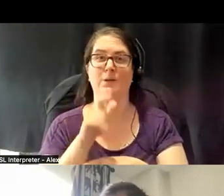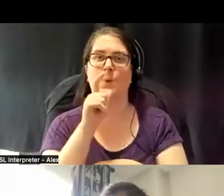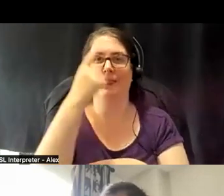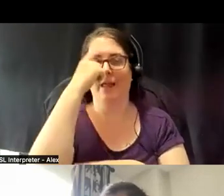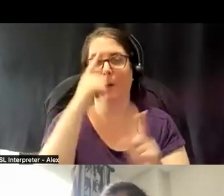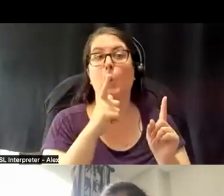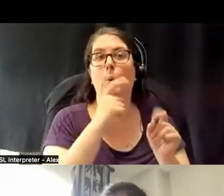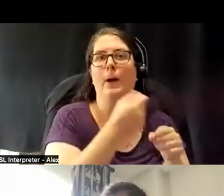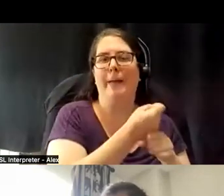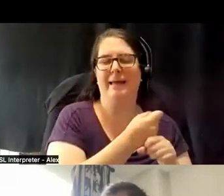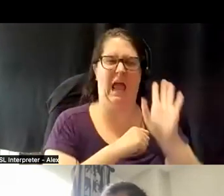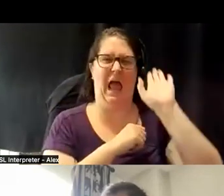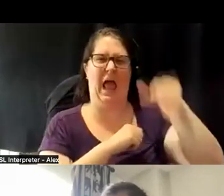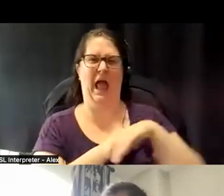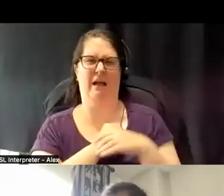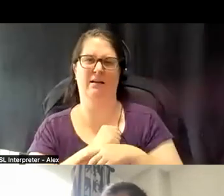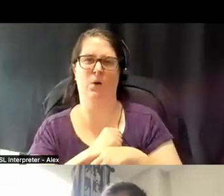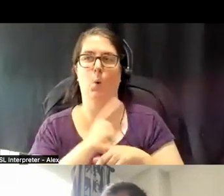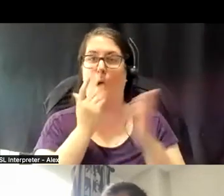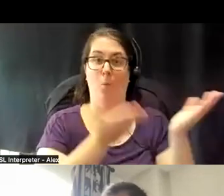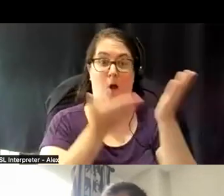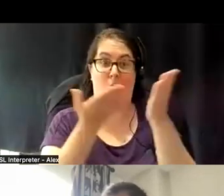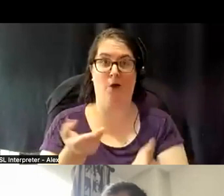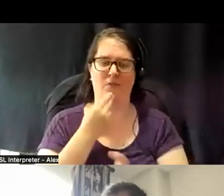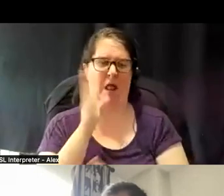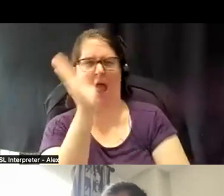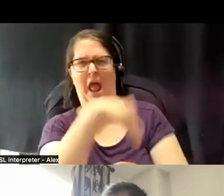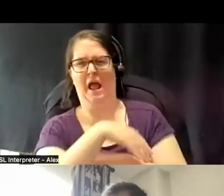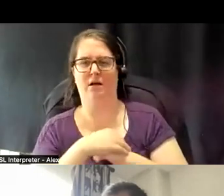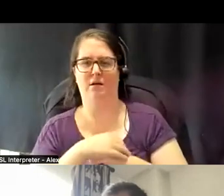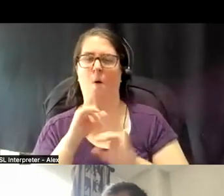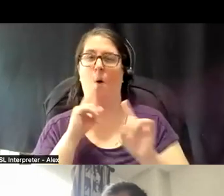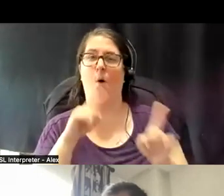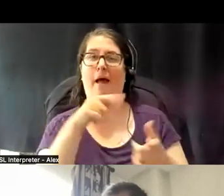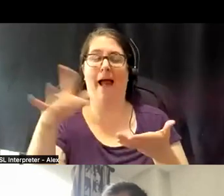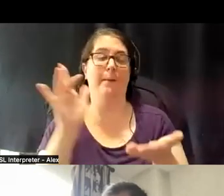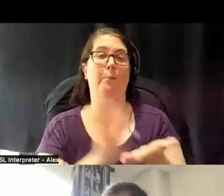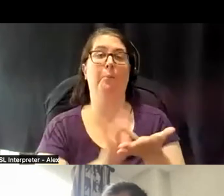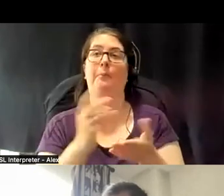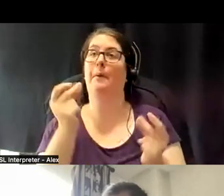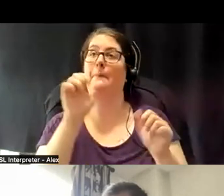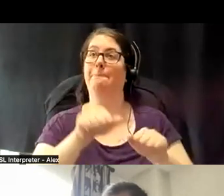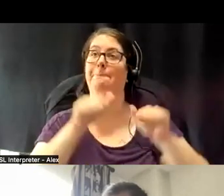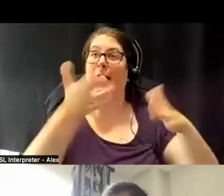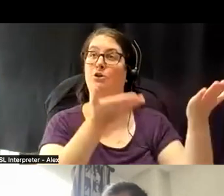food. Don't think about the people who brought you the food. You just order it on an app.